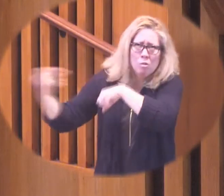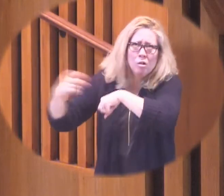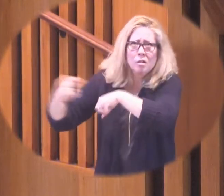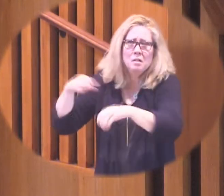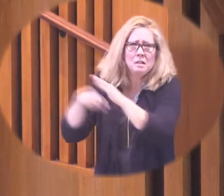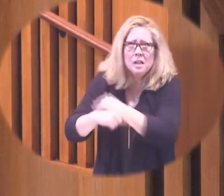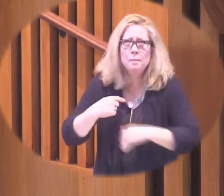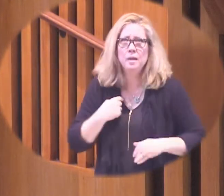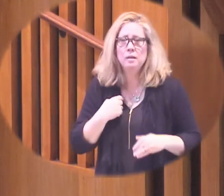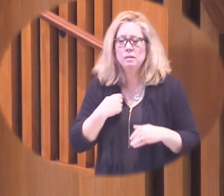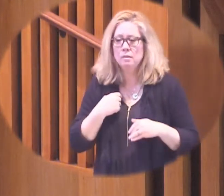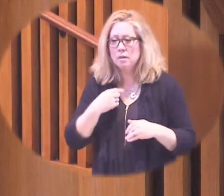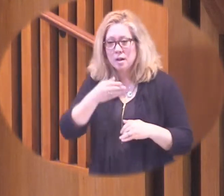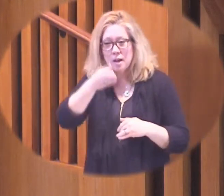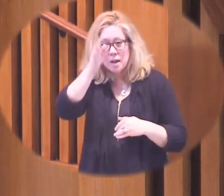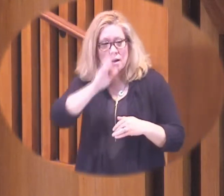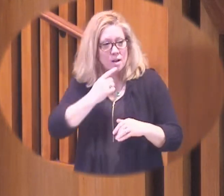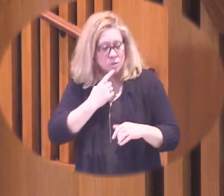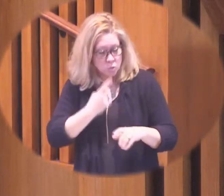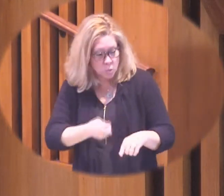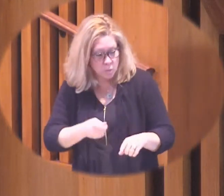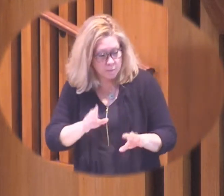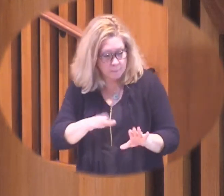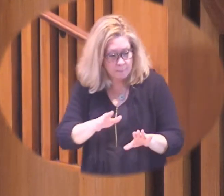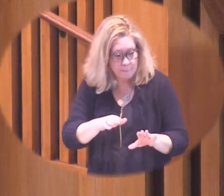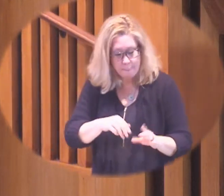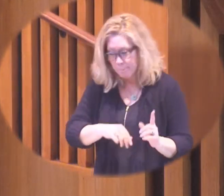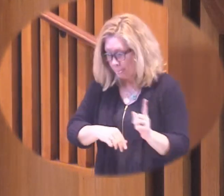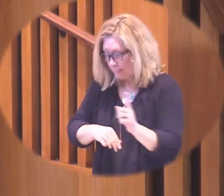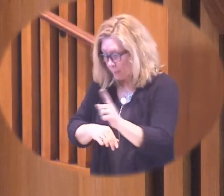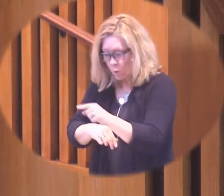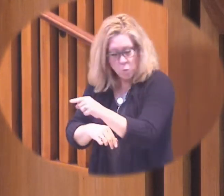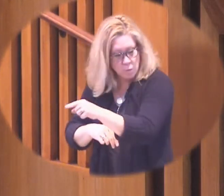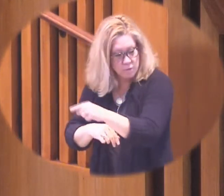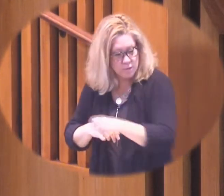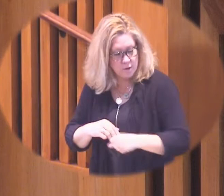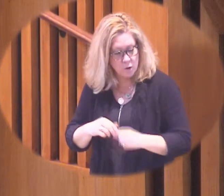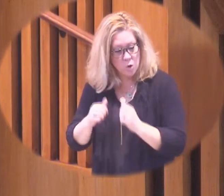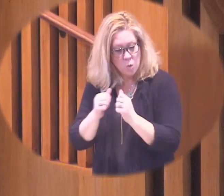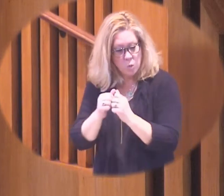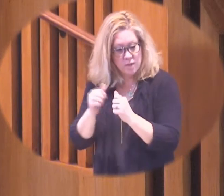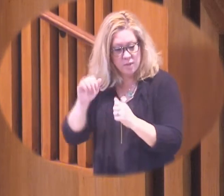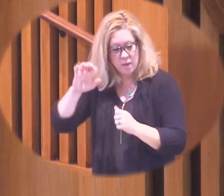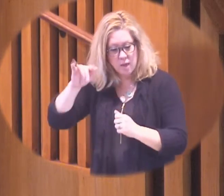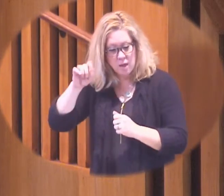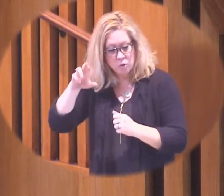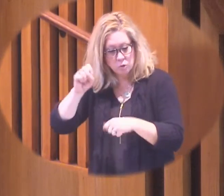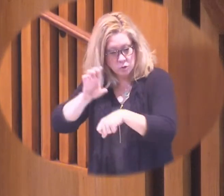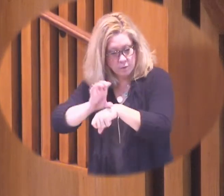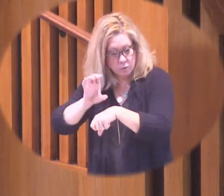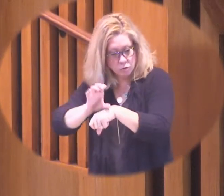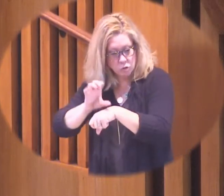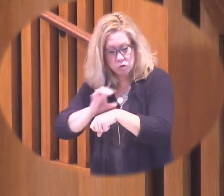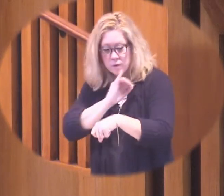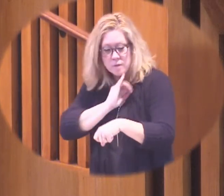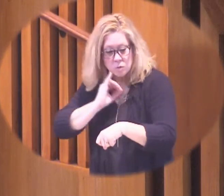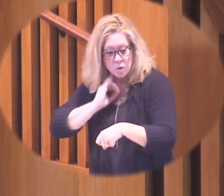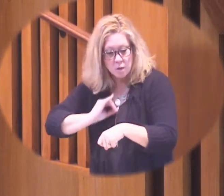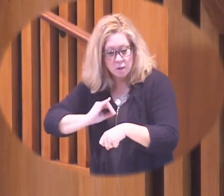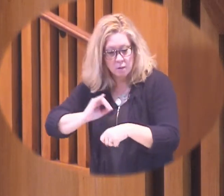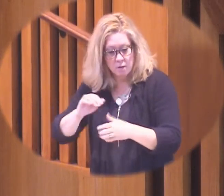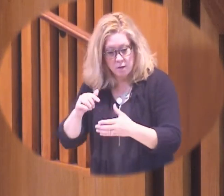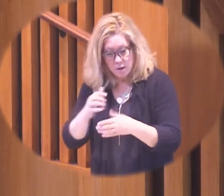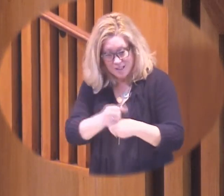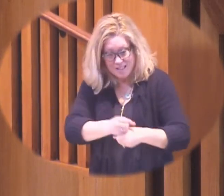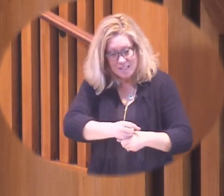in front of the people, along with some of the elders of Israel, holding in your hand as you go the staff